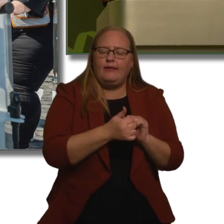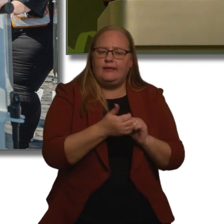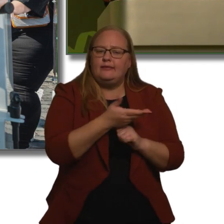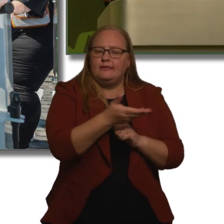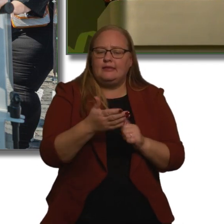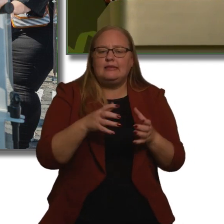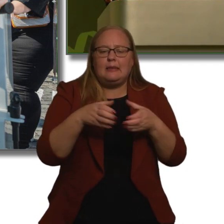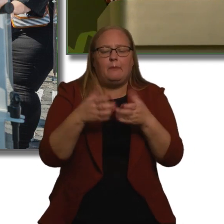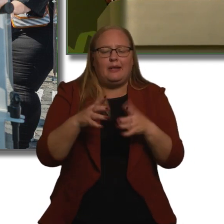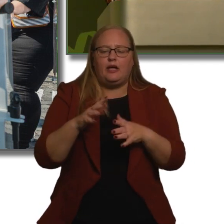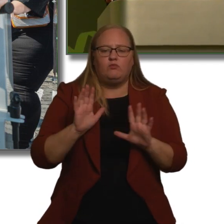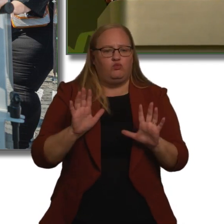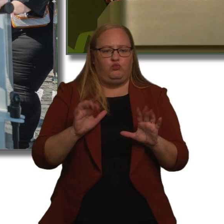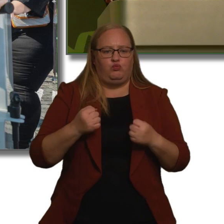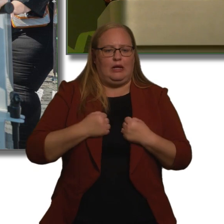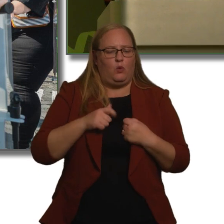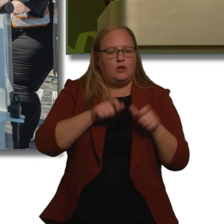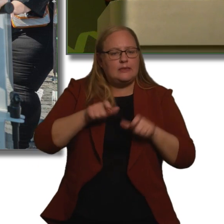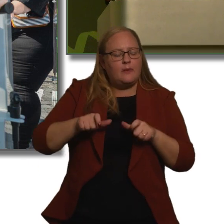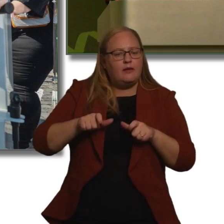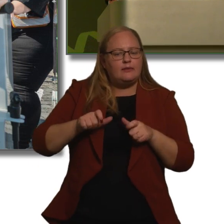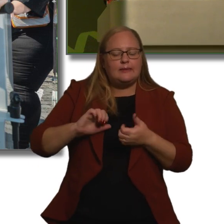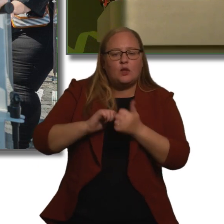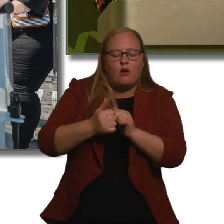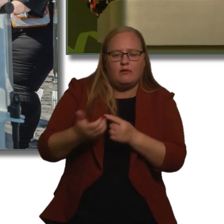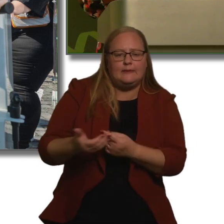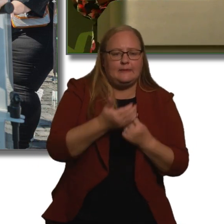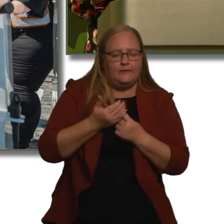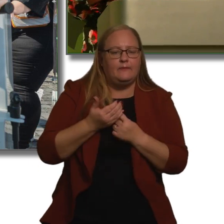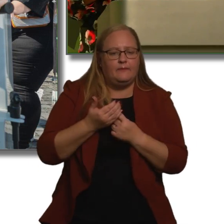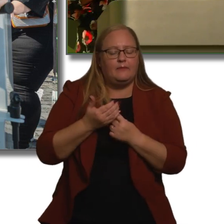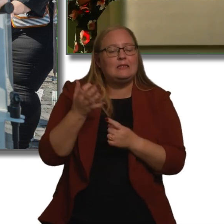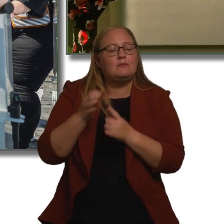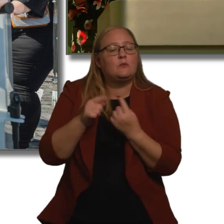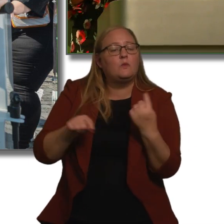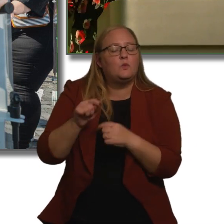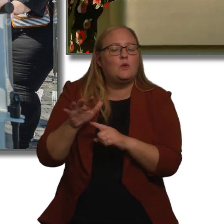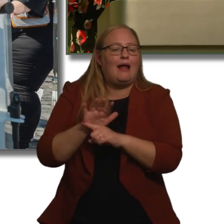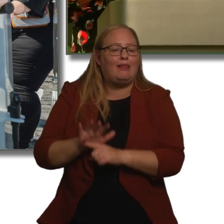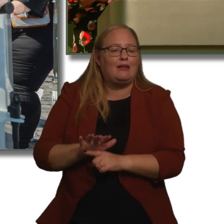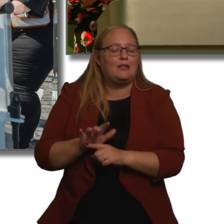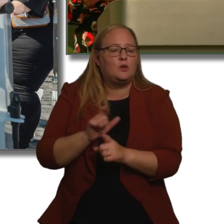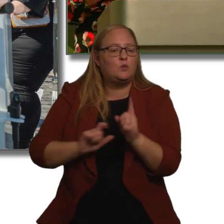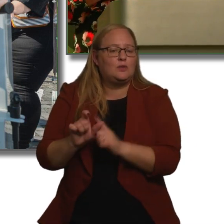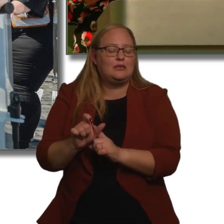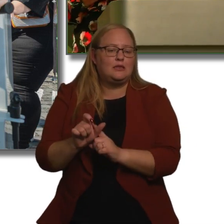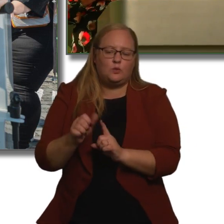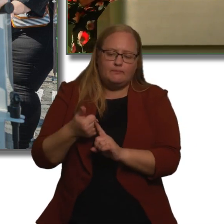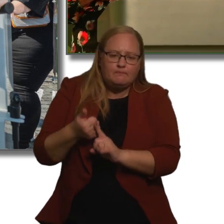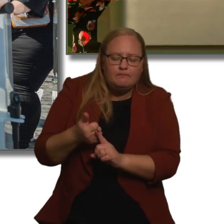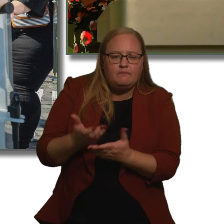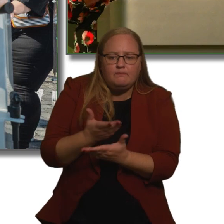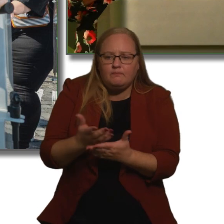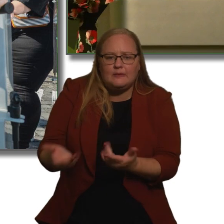all of you, and especially our colleagues from ethnic communities. We are committed to playing